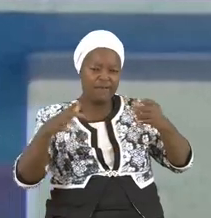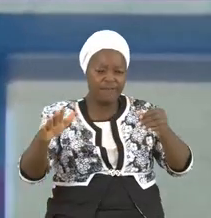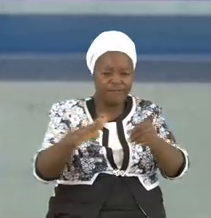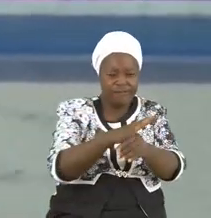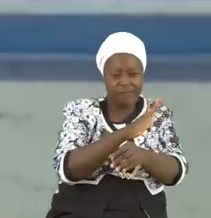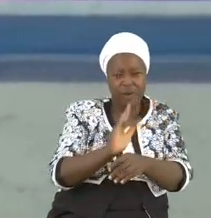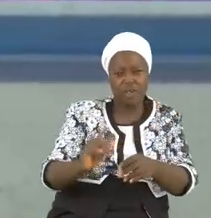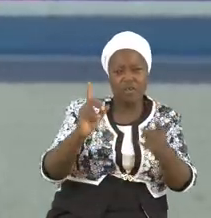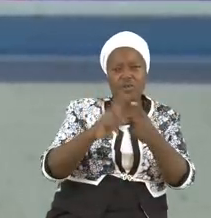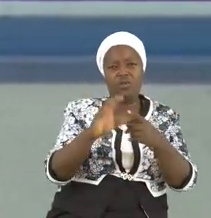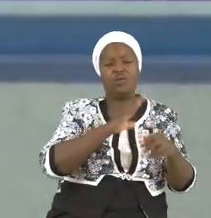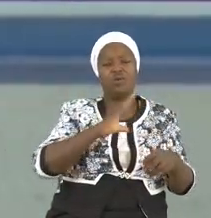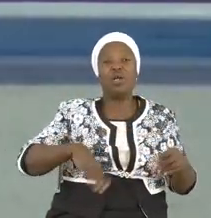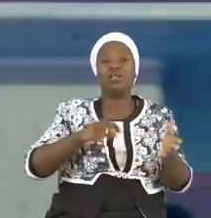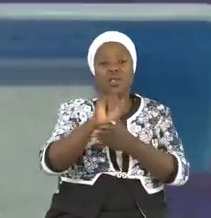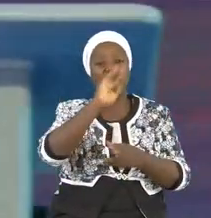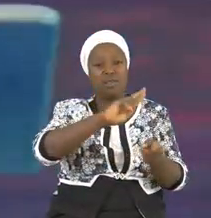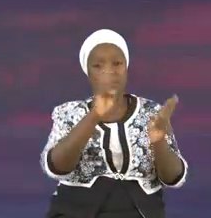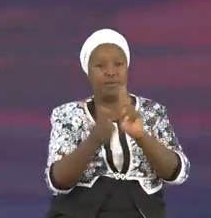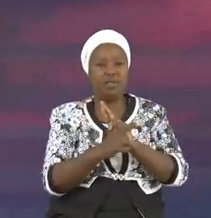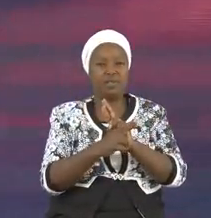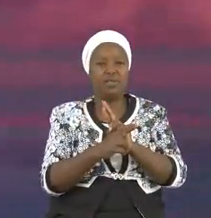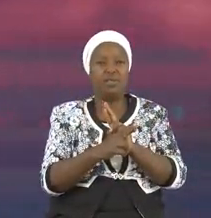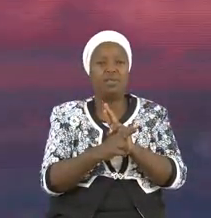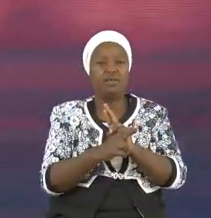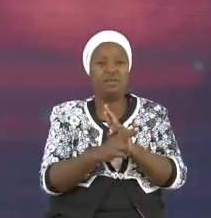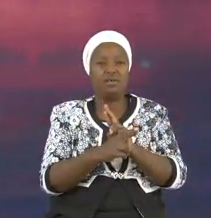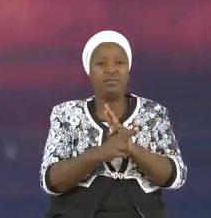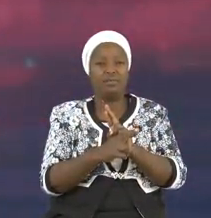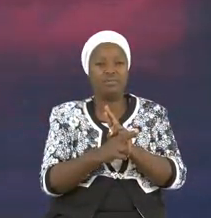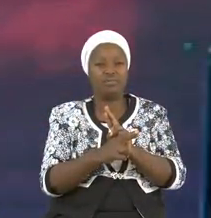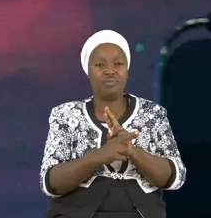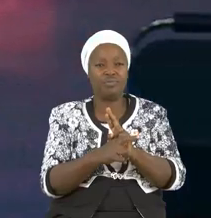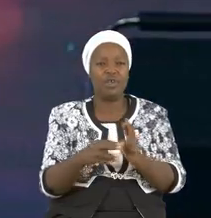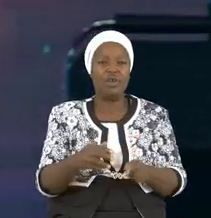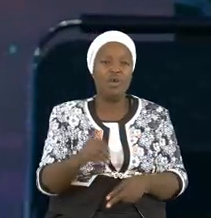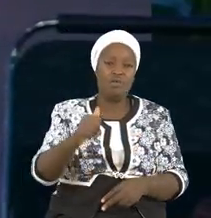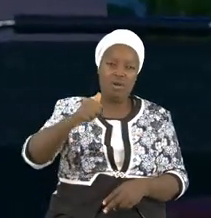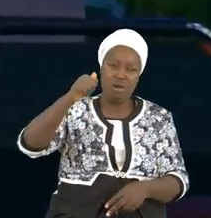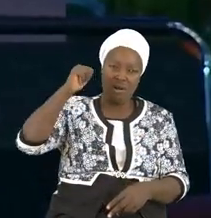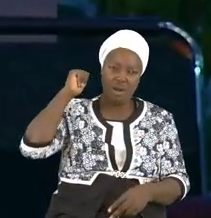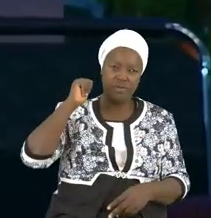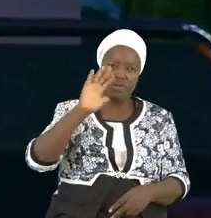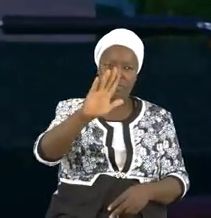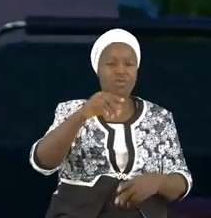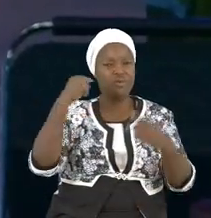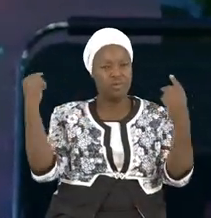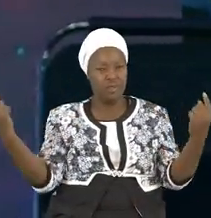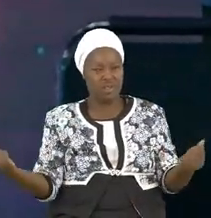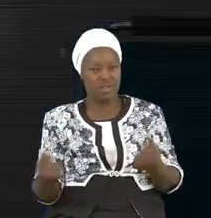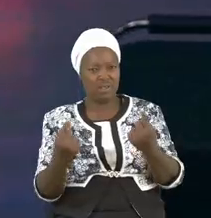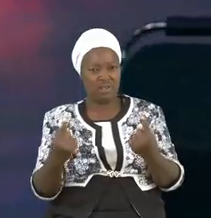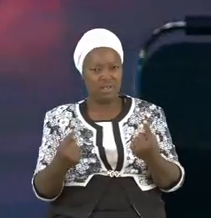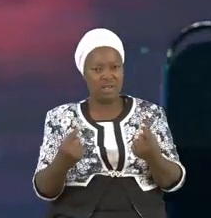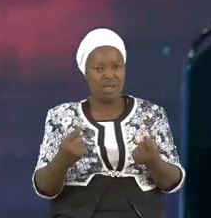That's repent. You renounce your sin. You empty yourself of